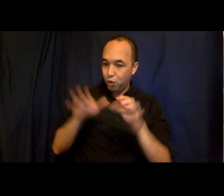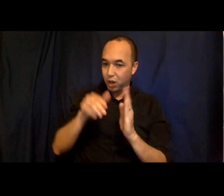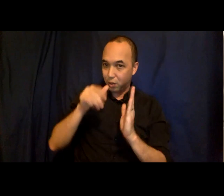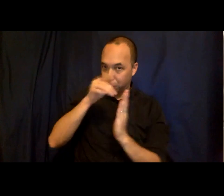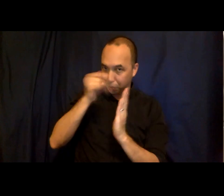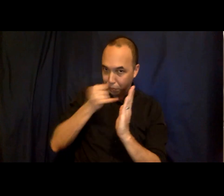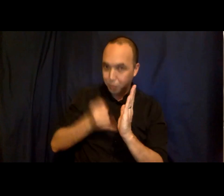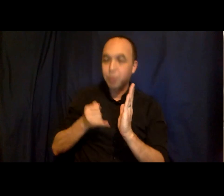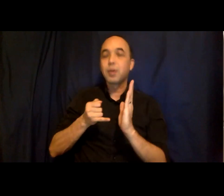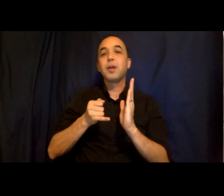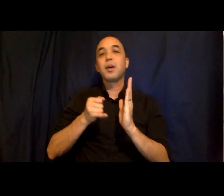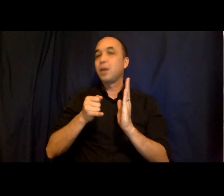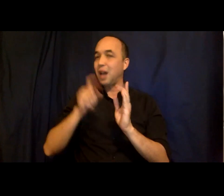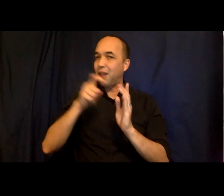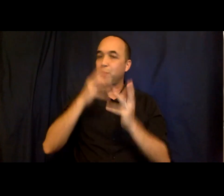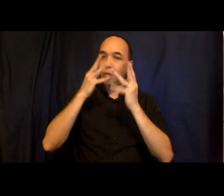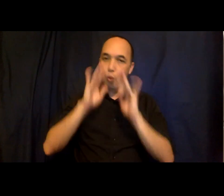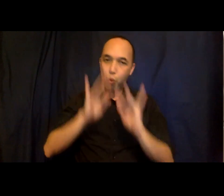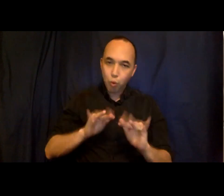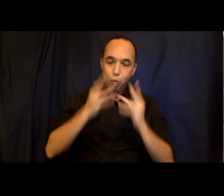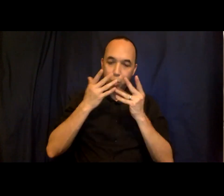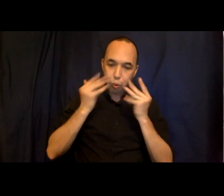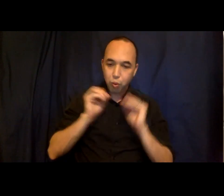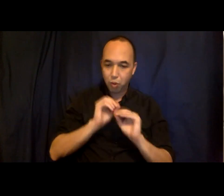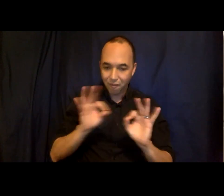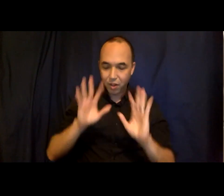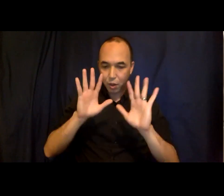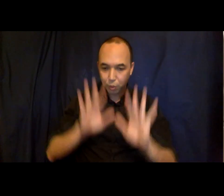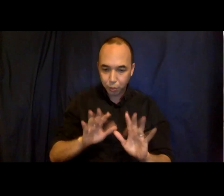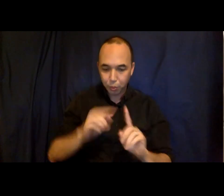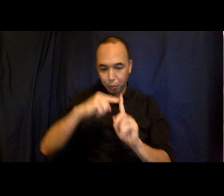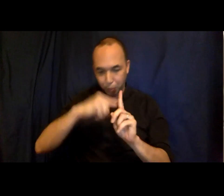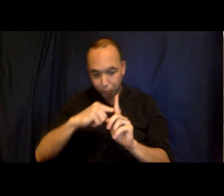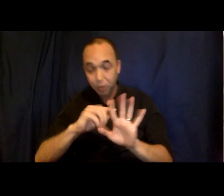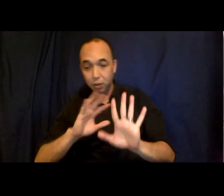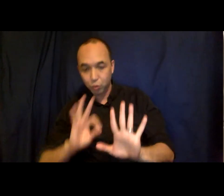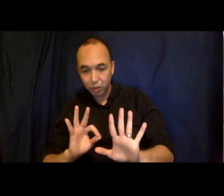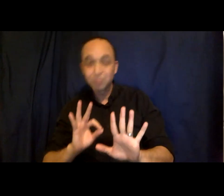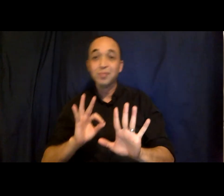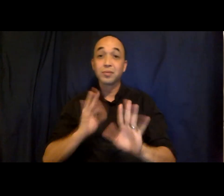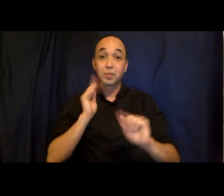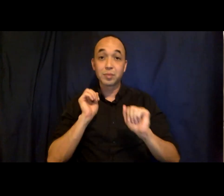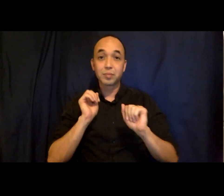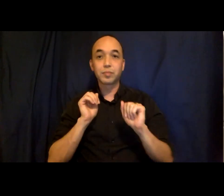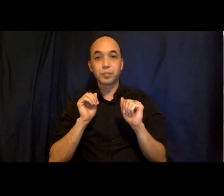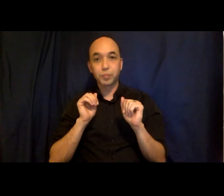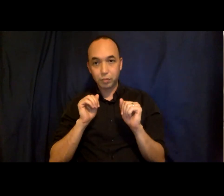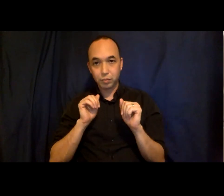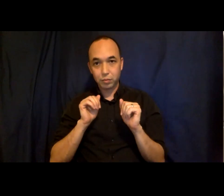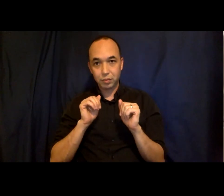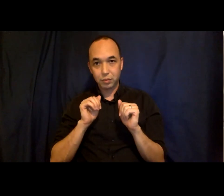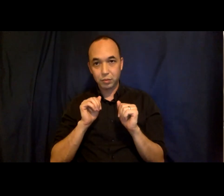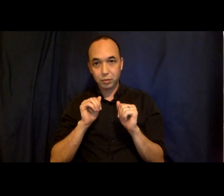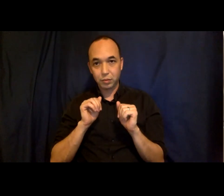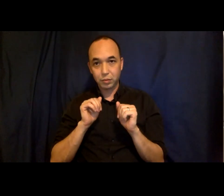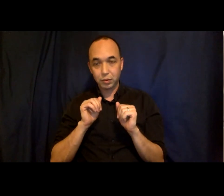it's just gonna melt the icing. So cool them when they come out of the oven. If you want to do a layer of frosting, do that. Put it back in the fridge. And then